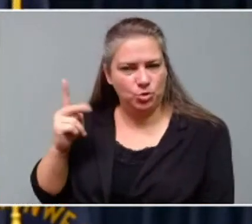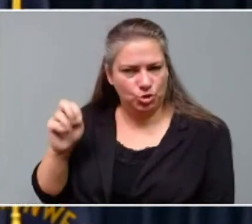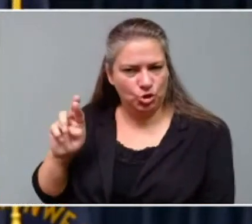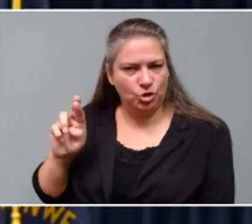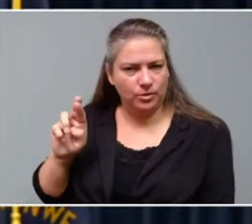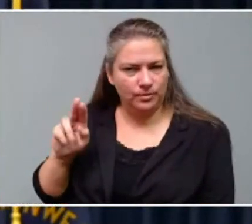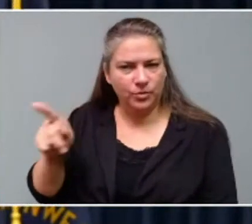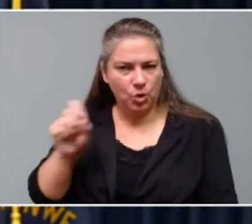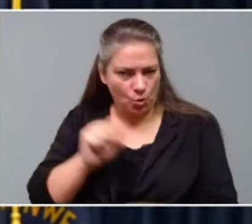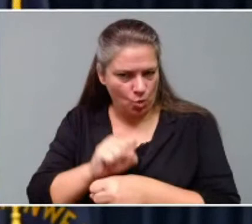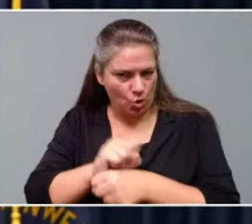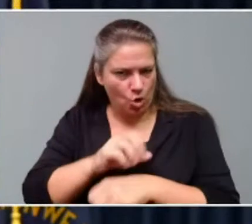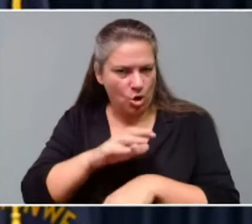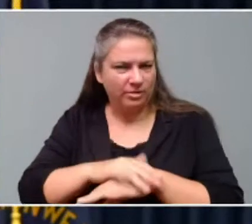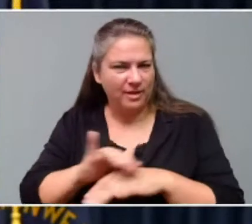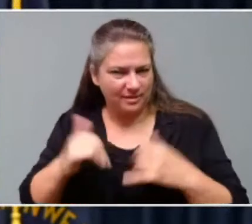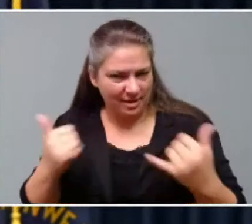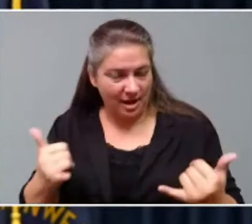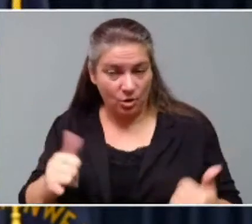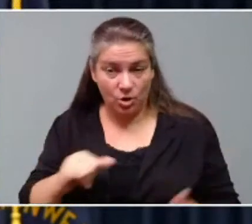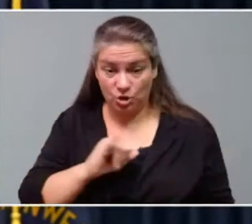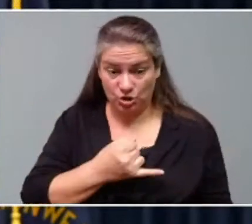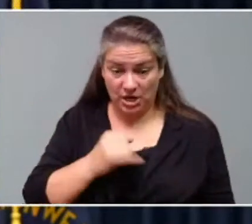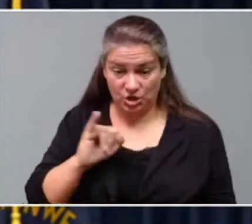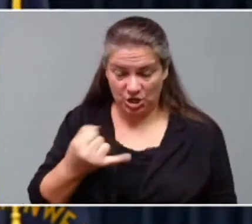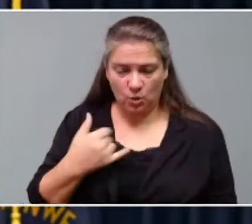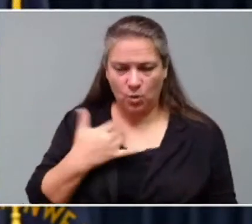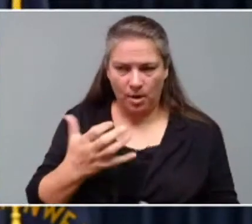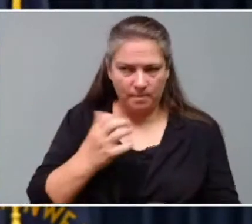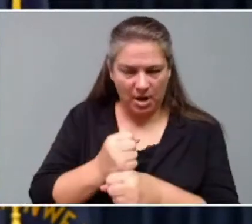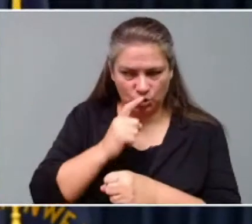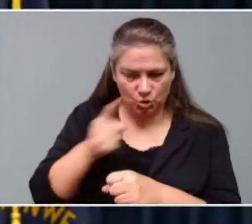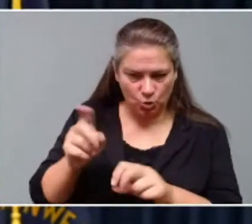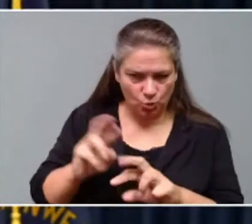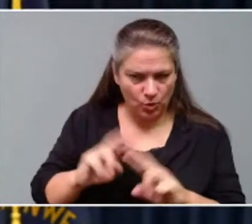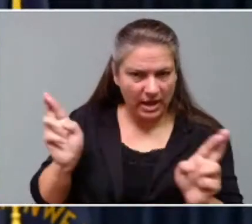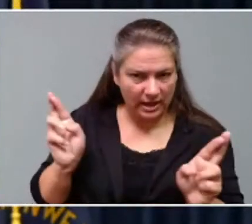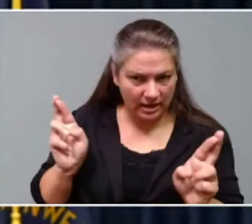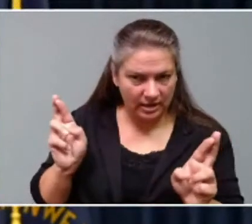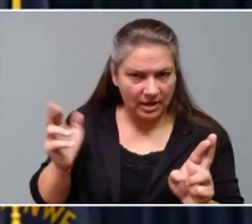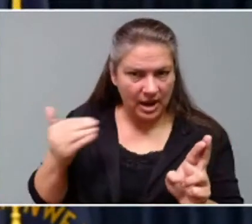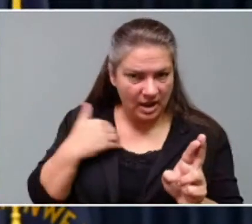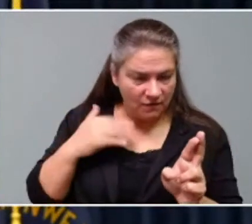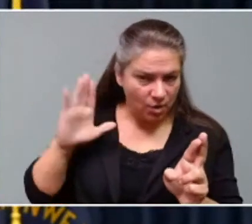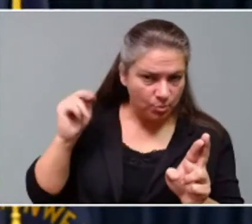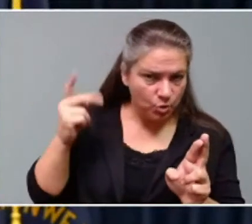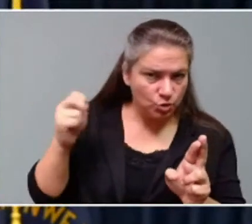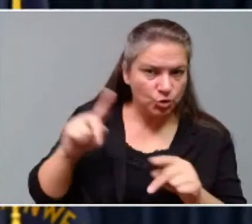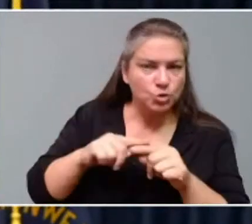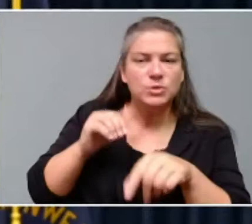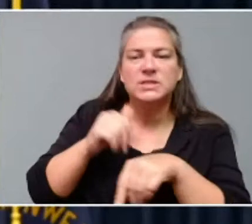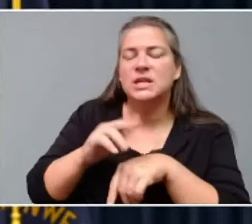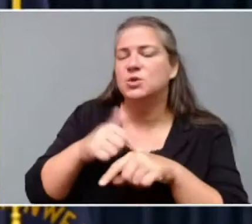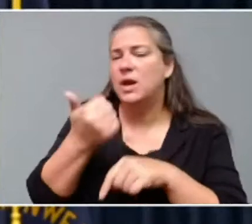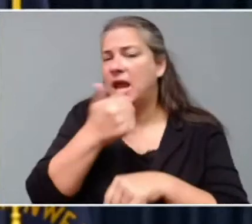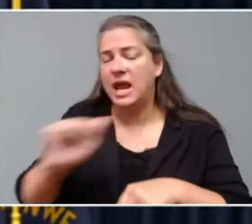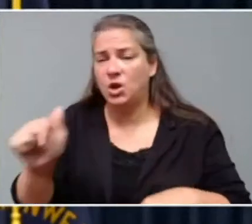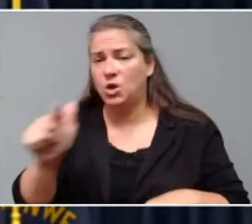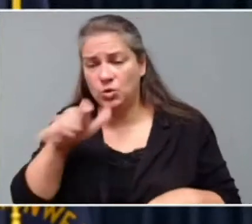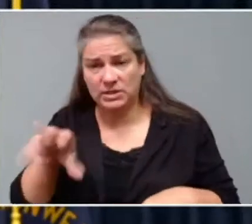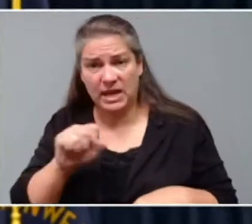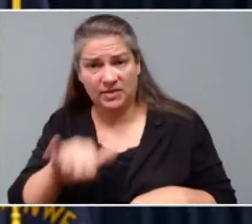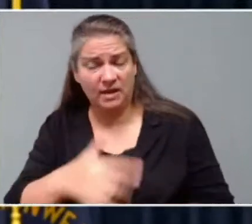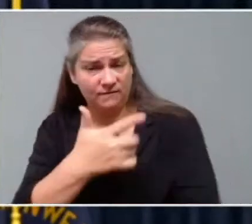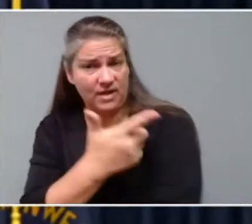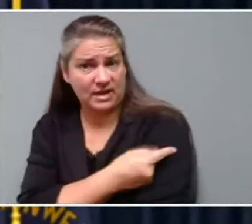So our real plans on J&J would be to make sure we are ready to get that booster to anyone who took that vaccine. But certainly anyone